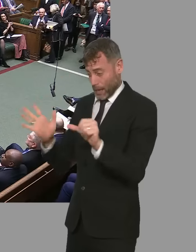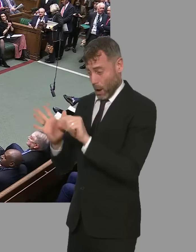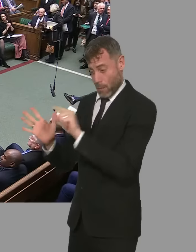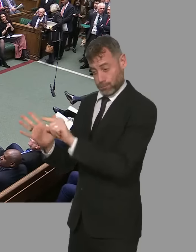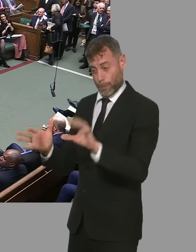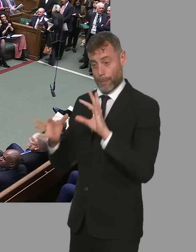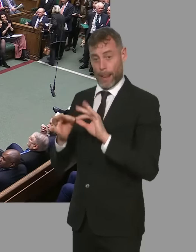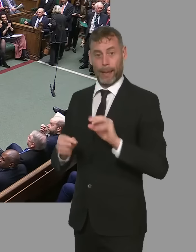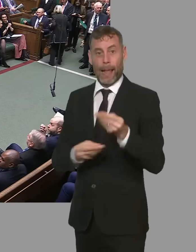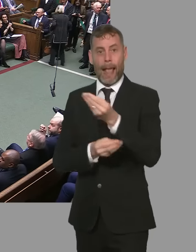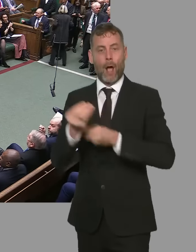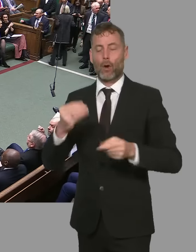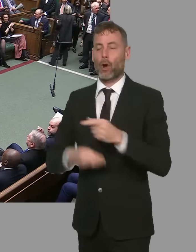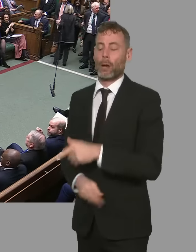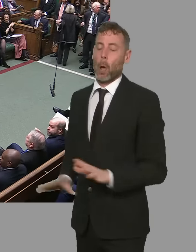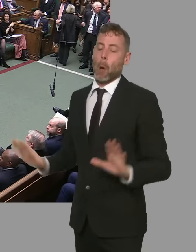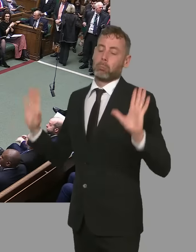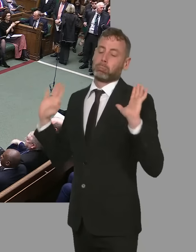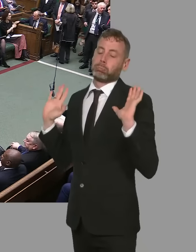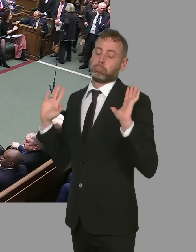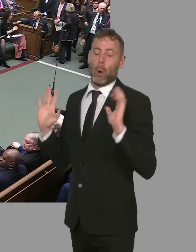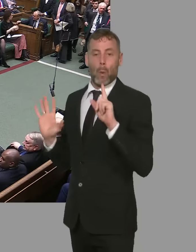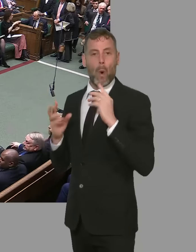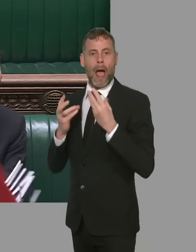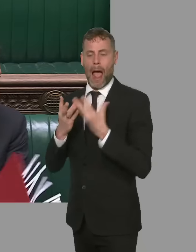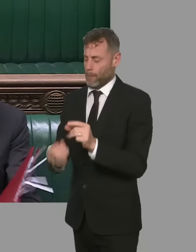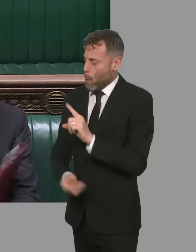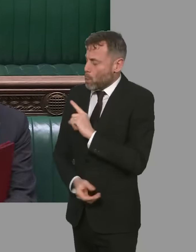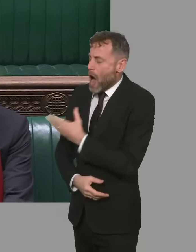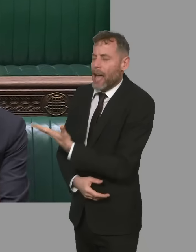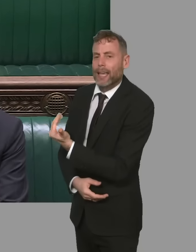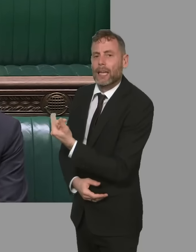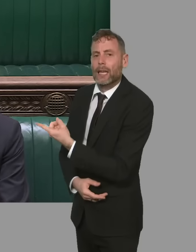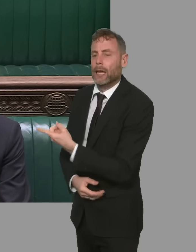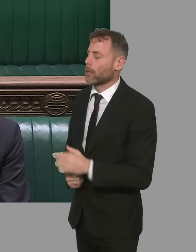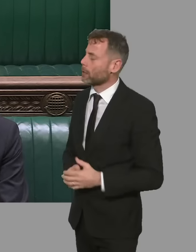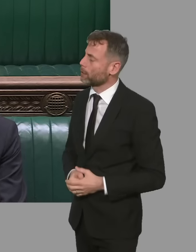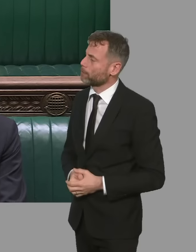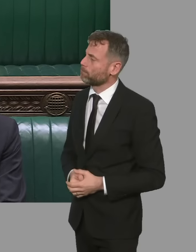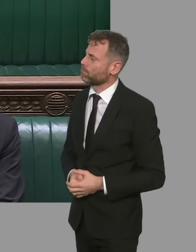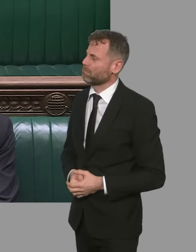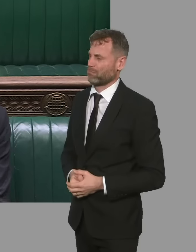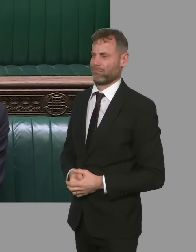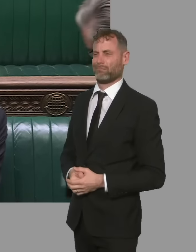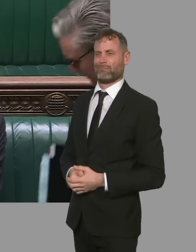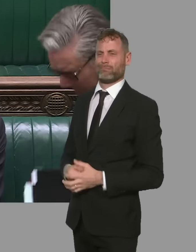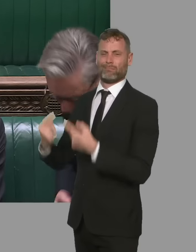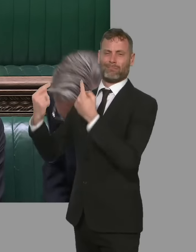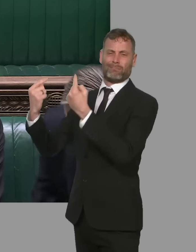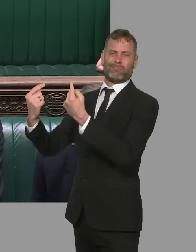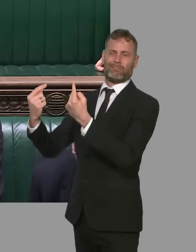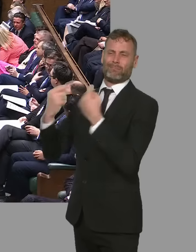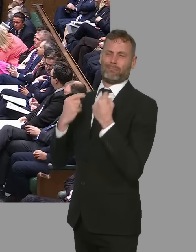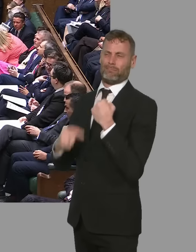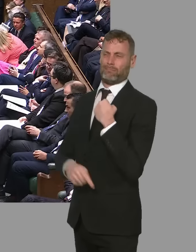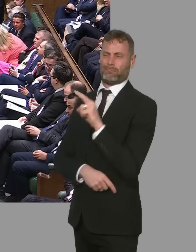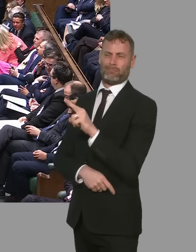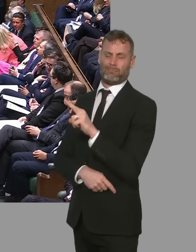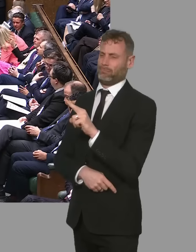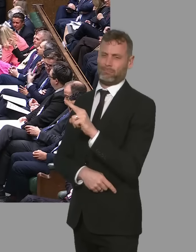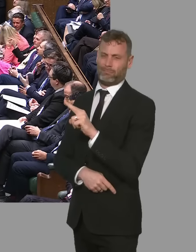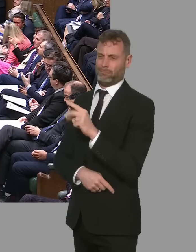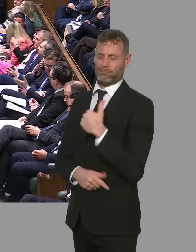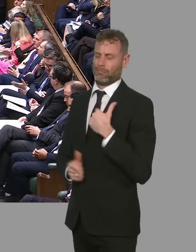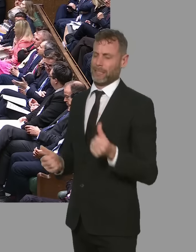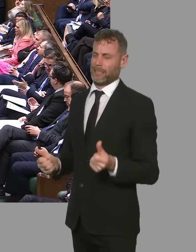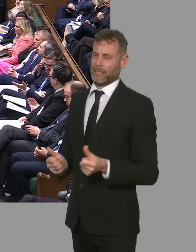through. Secretary of State. I don't accept the right honourable gentleman's characterisation of what the government is